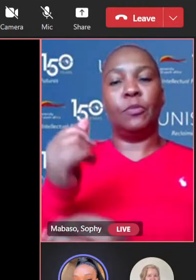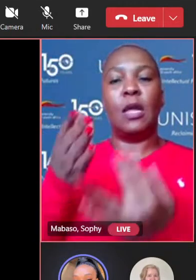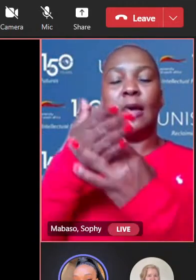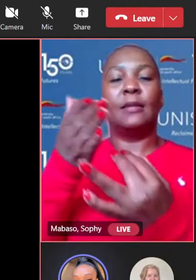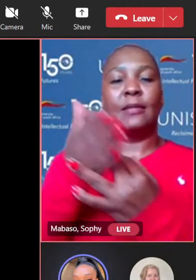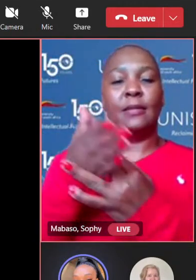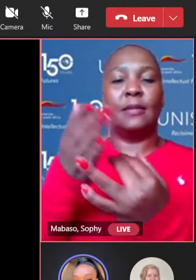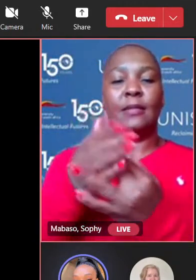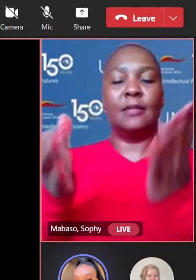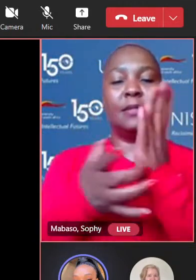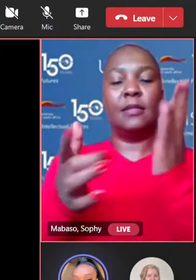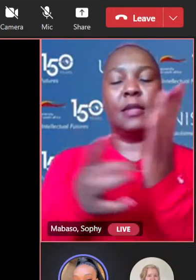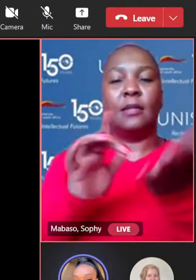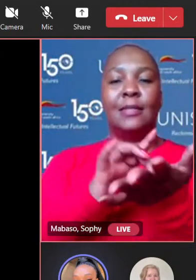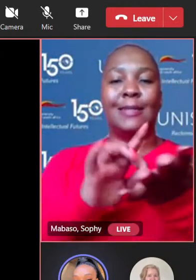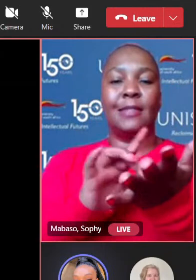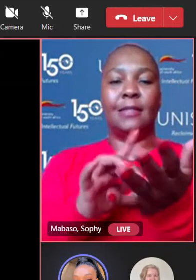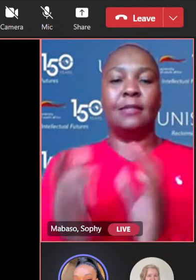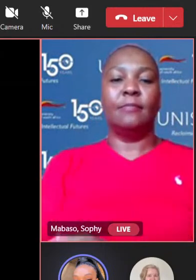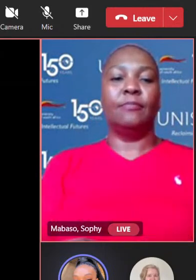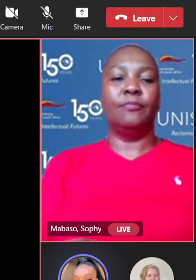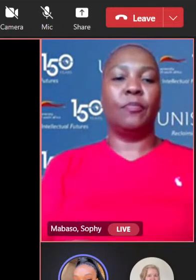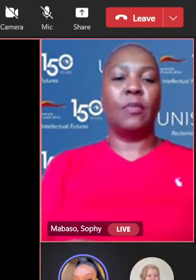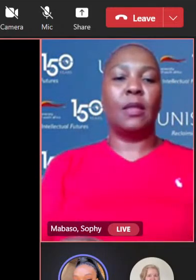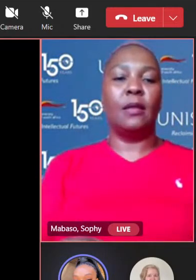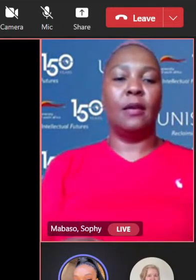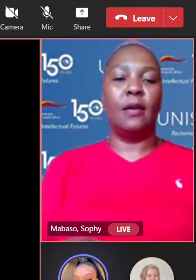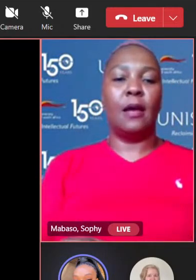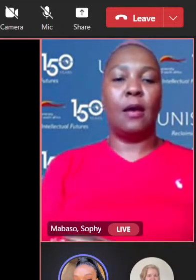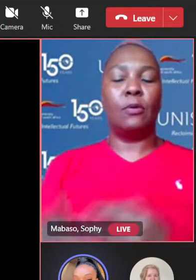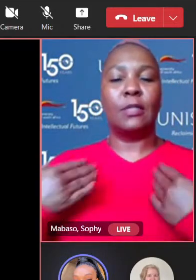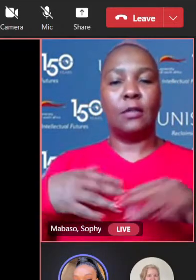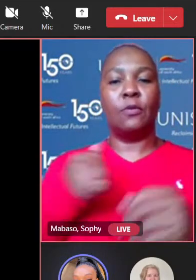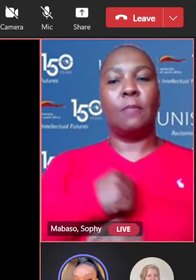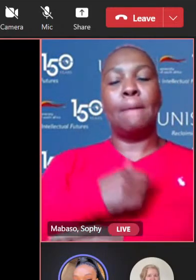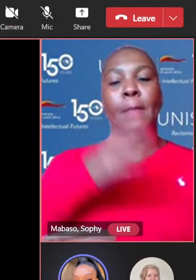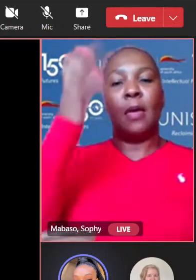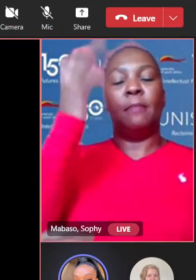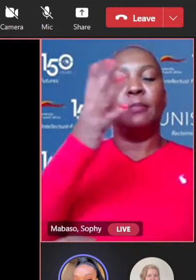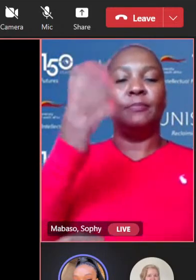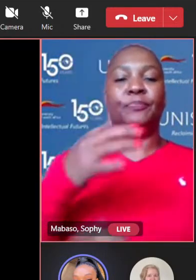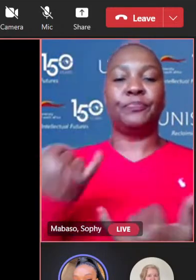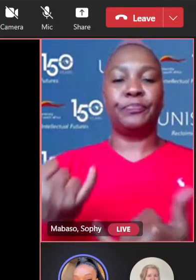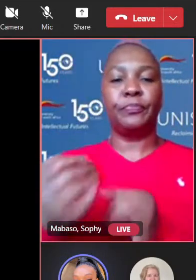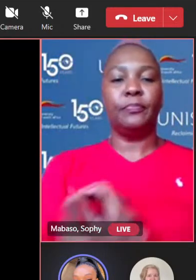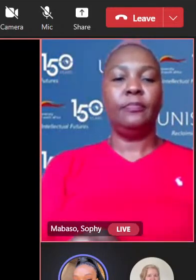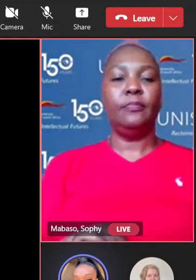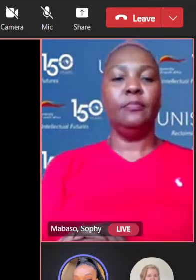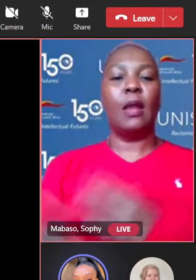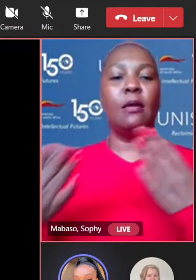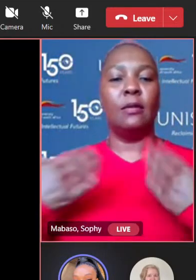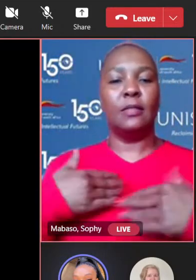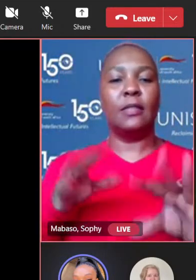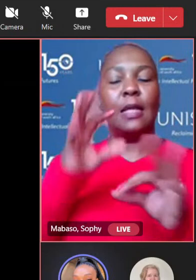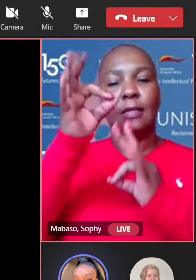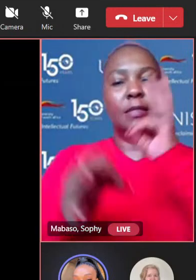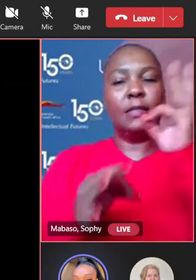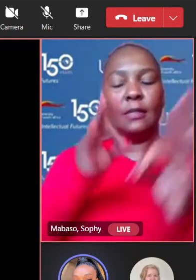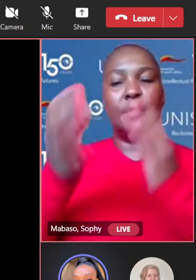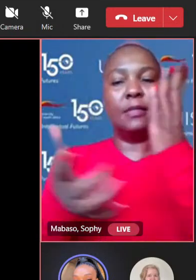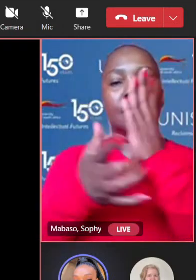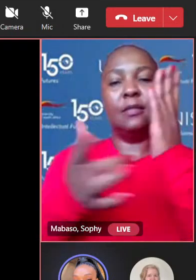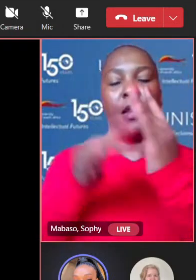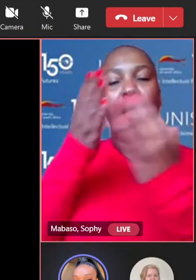very much. So I'll start with my presentations. I'll start by explaining what digital